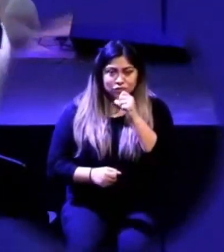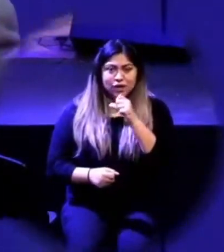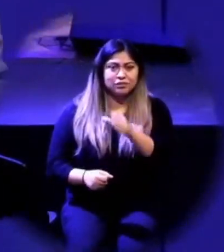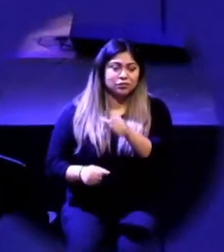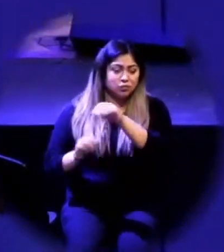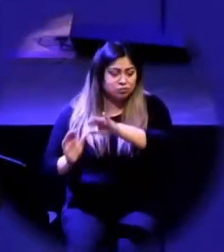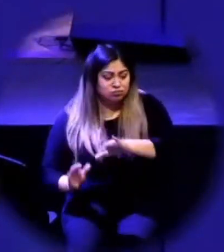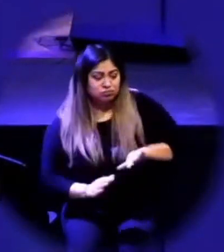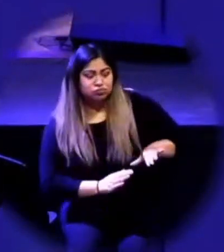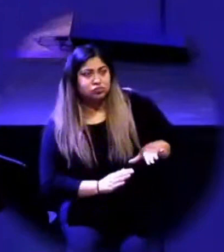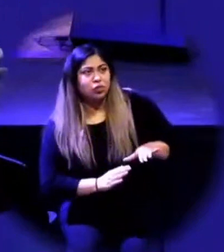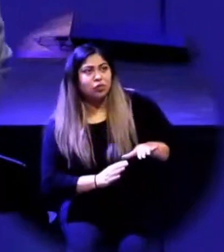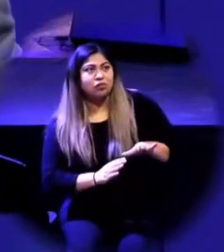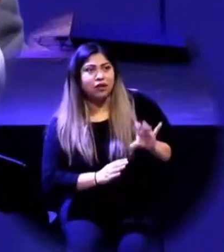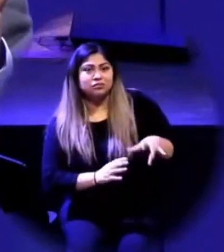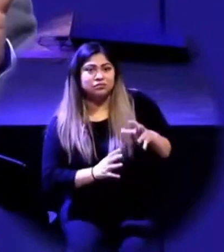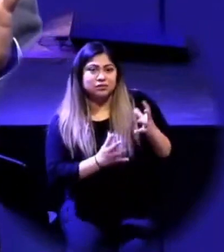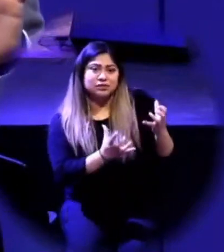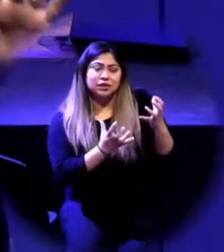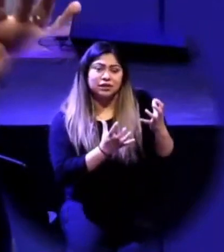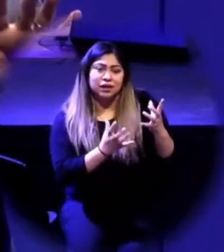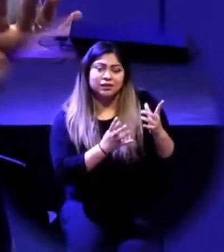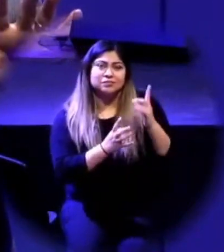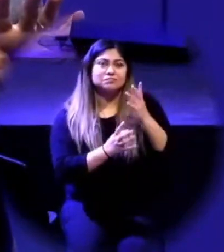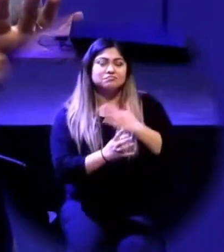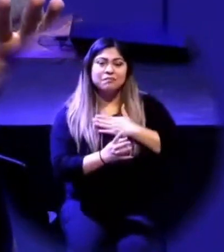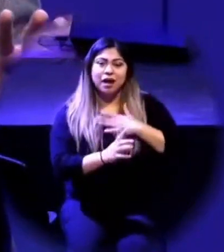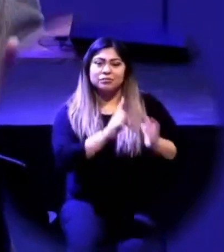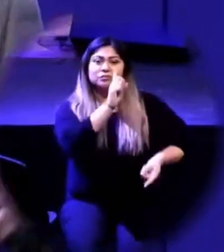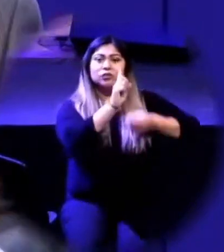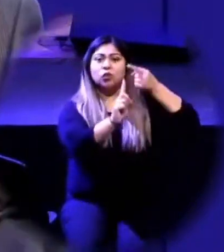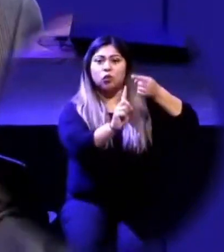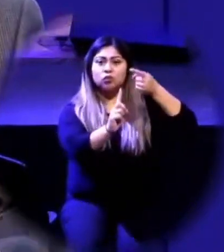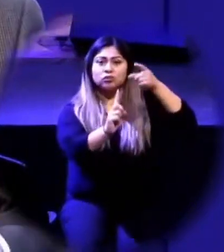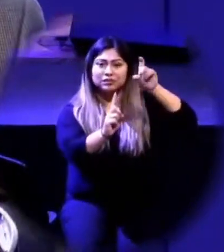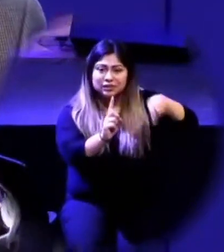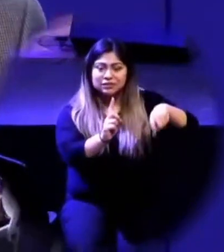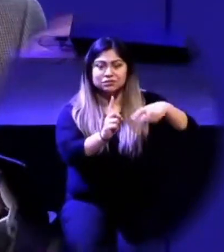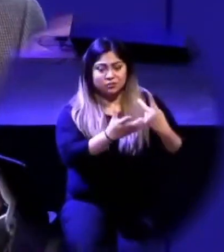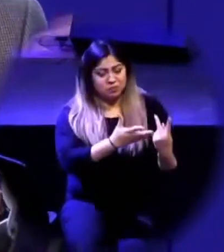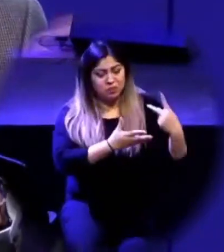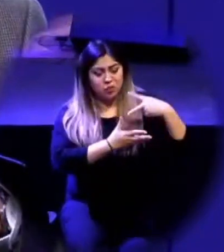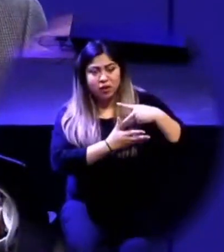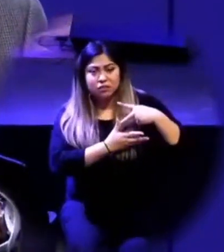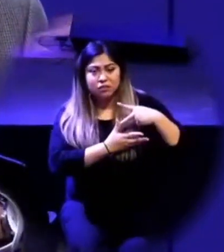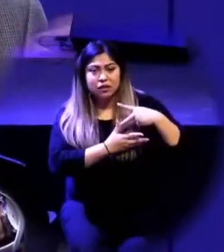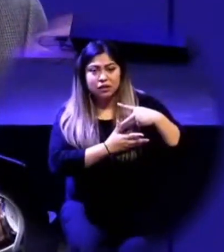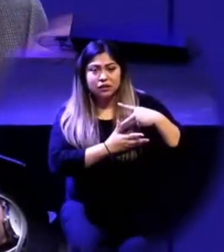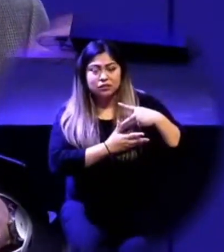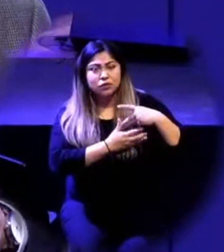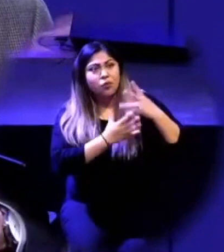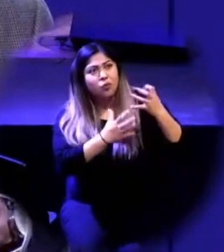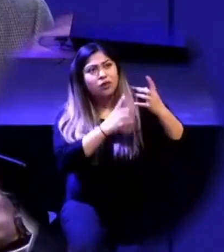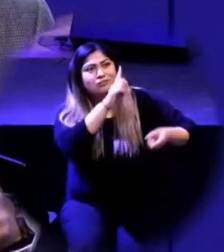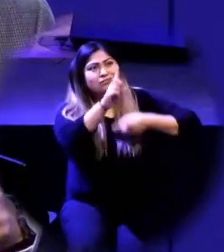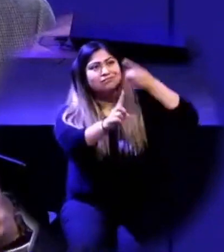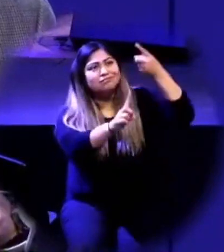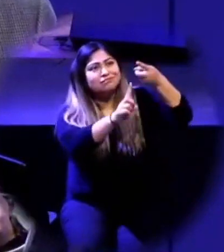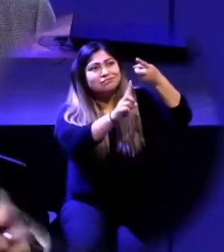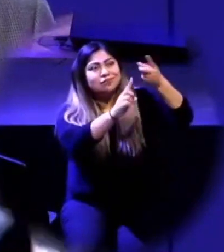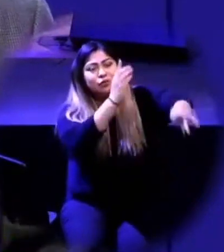it the main object of life to press on to that other country and to help others do the